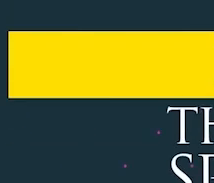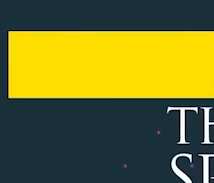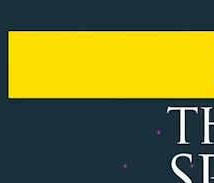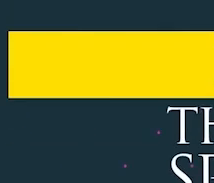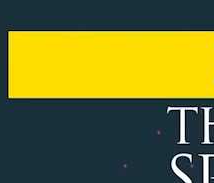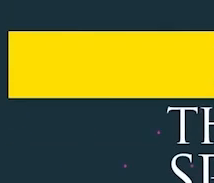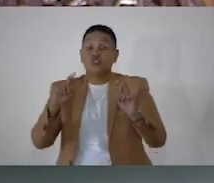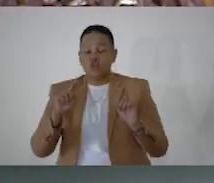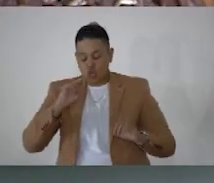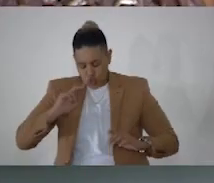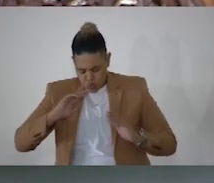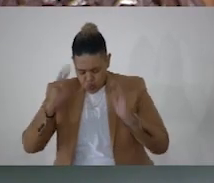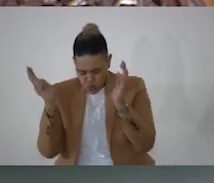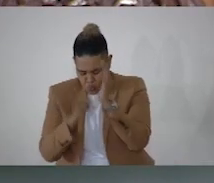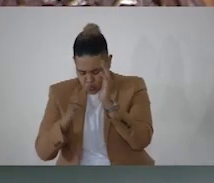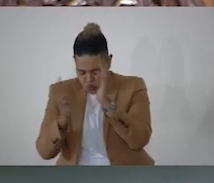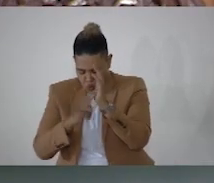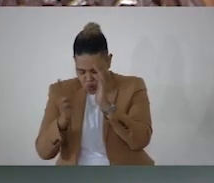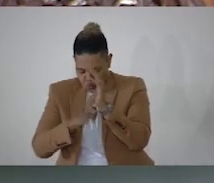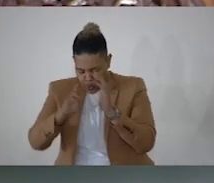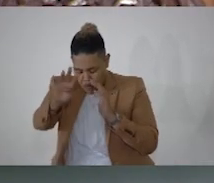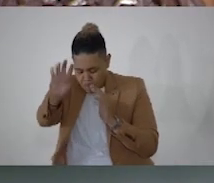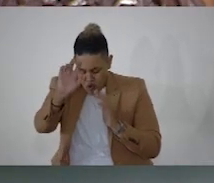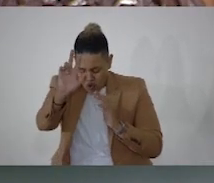over 2,433